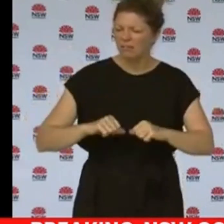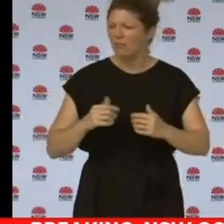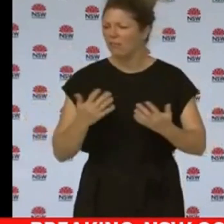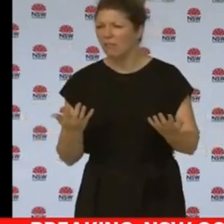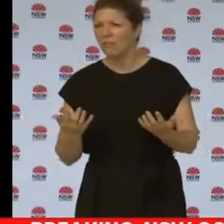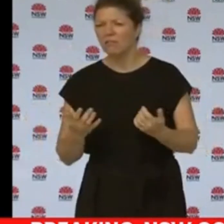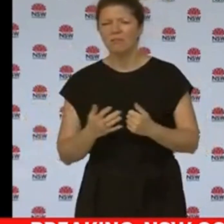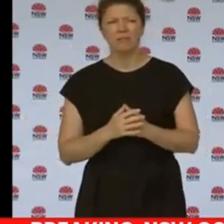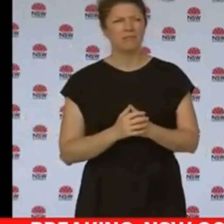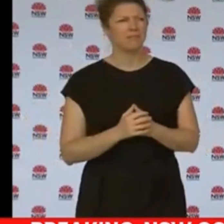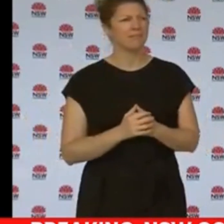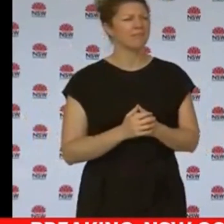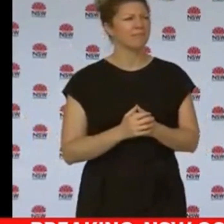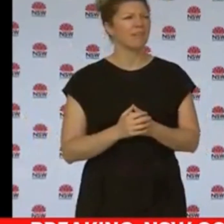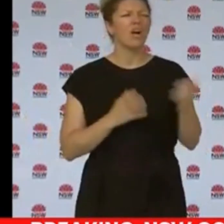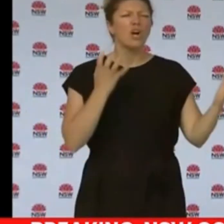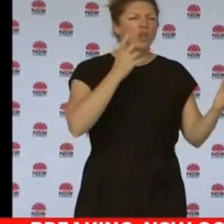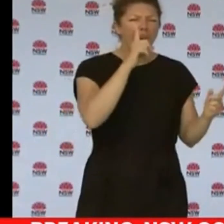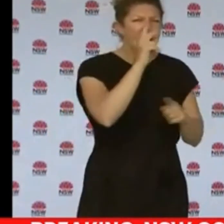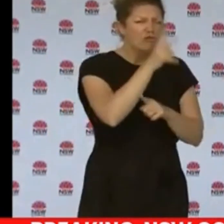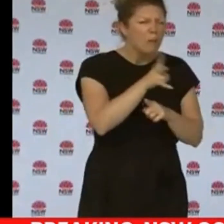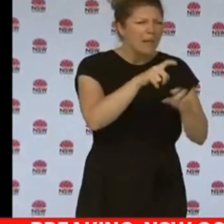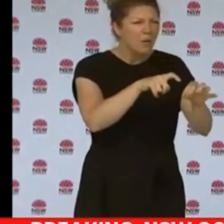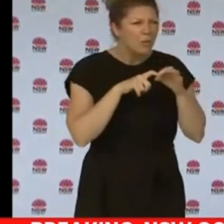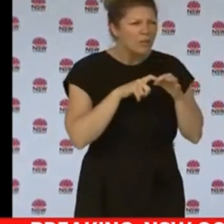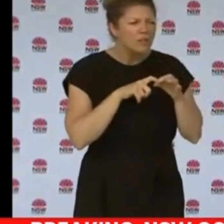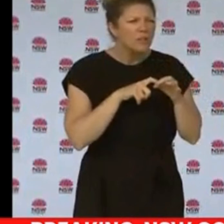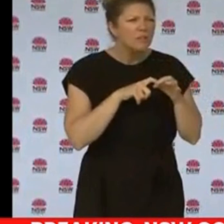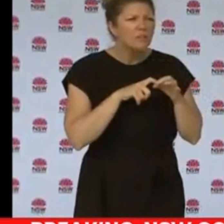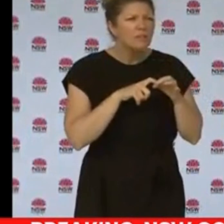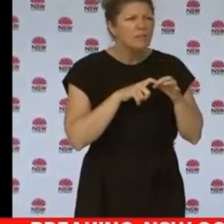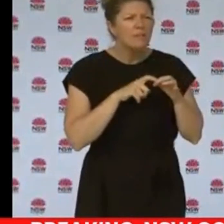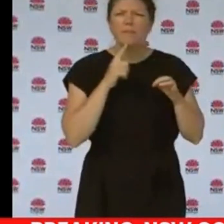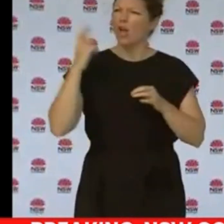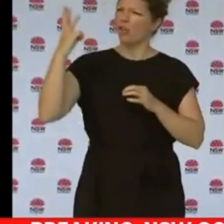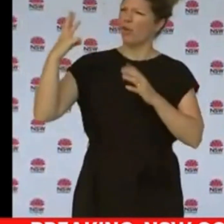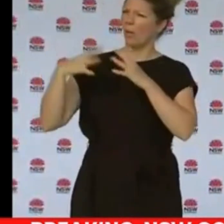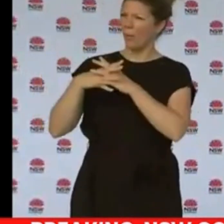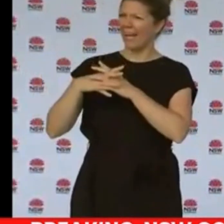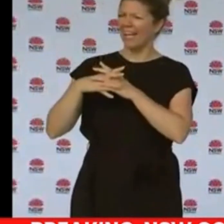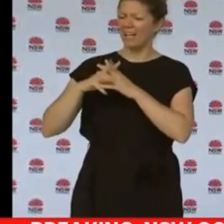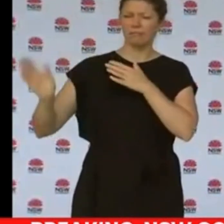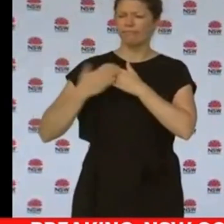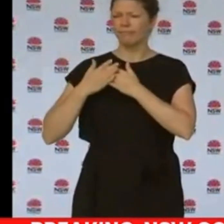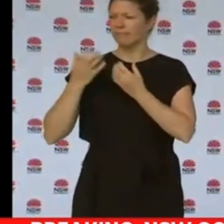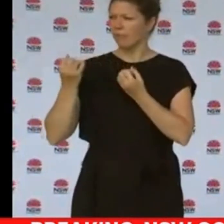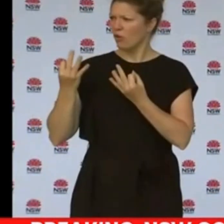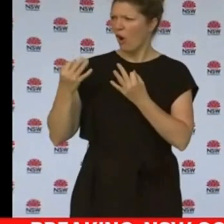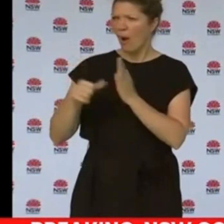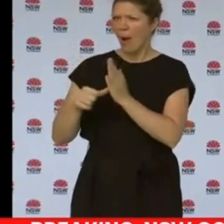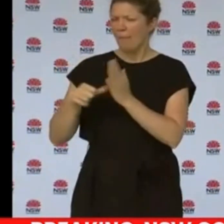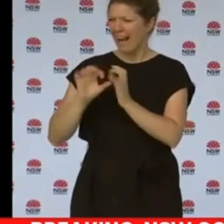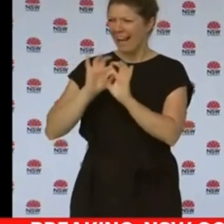reach? Sorry, I didn't hear the beginning of the question. The financial relief for the northern beaches, 3 weeks of no trade. When's that going to flow? Yeah, so we're making